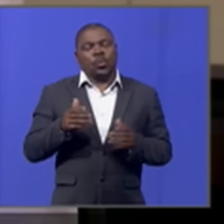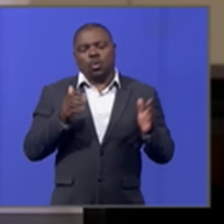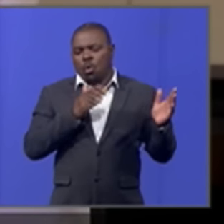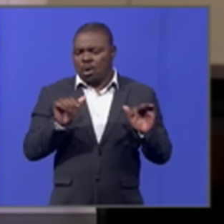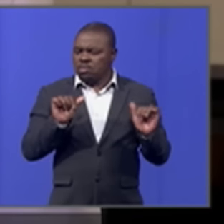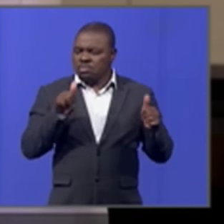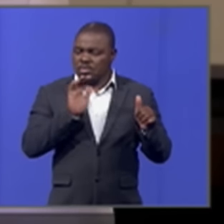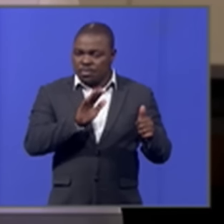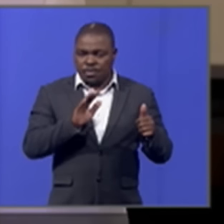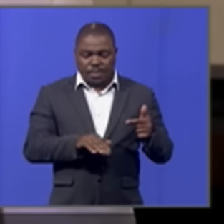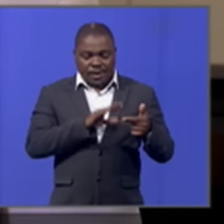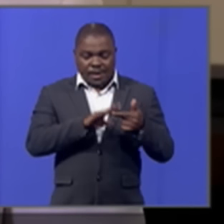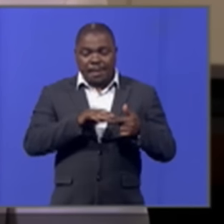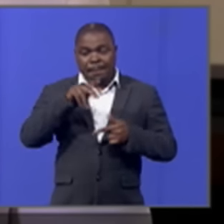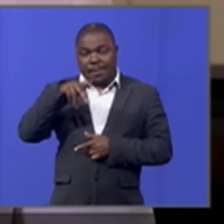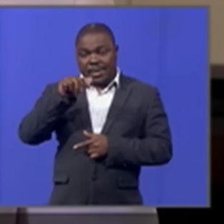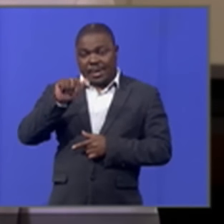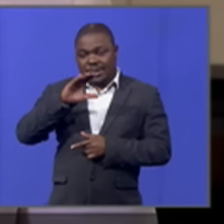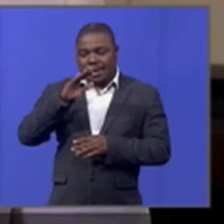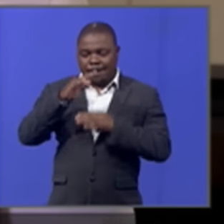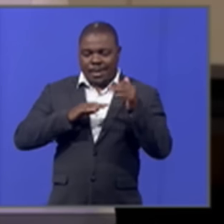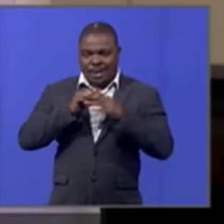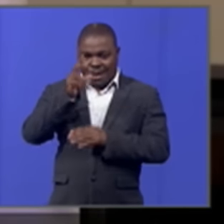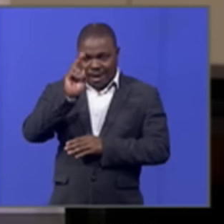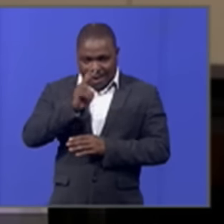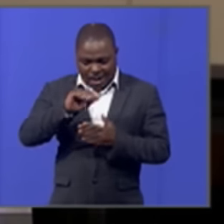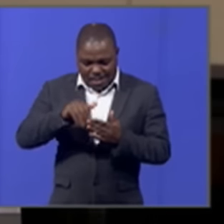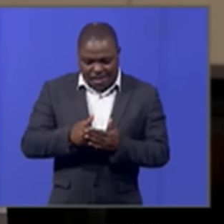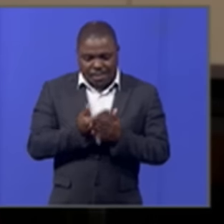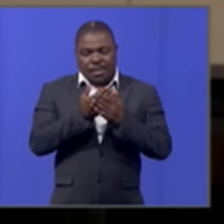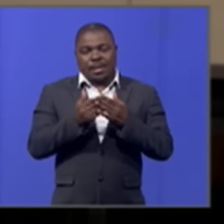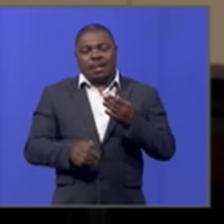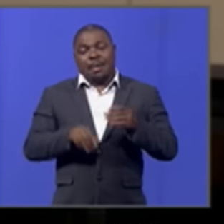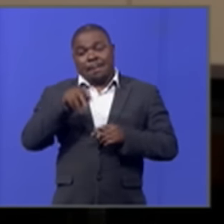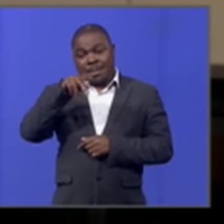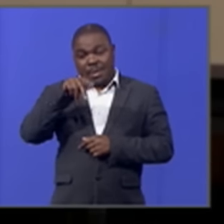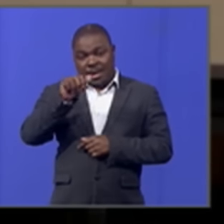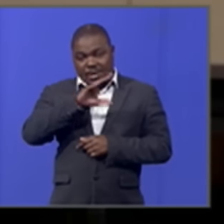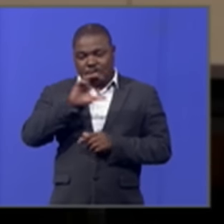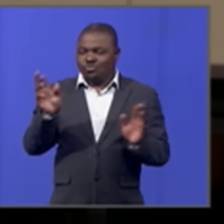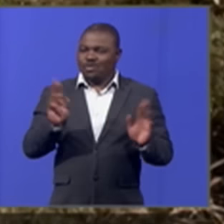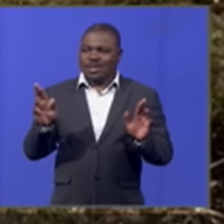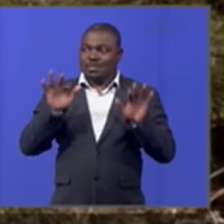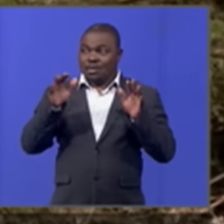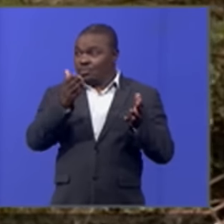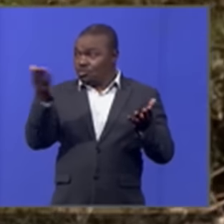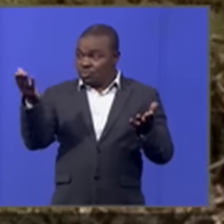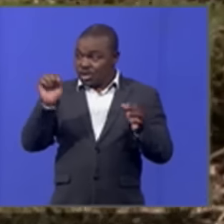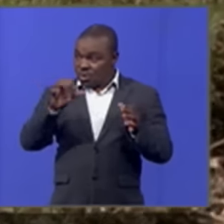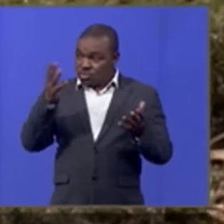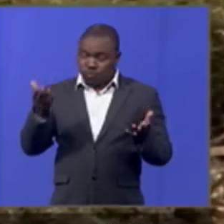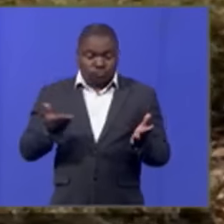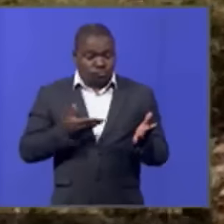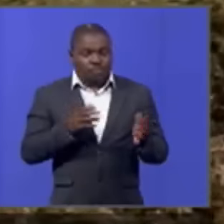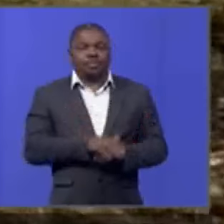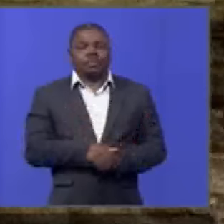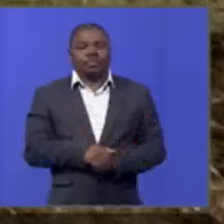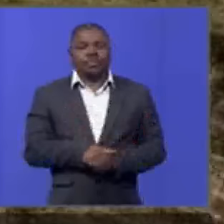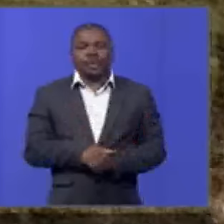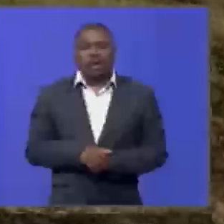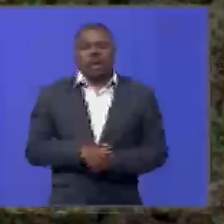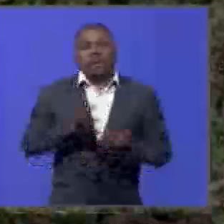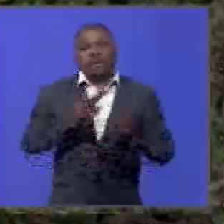PAC is rebuilding, and the PAC is ready for the people of South Africa. Le fa thebolo ditirelo go